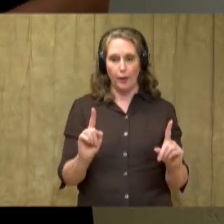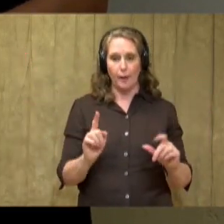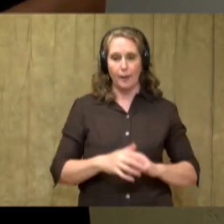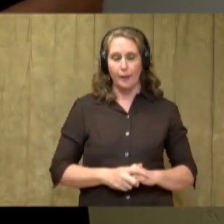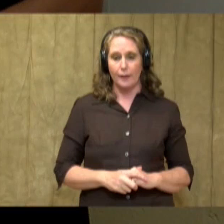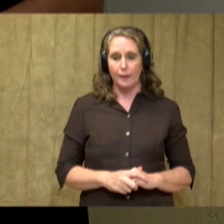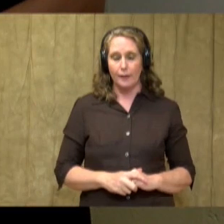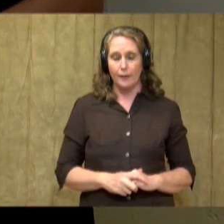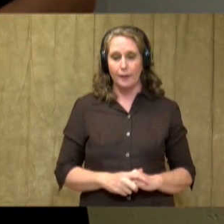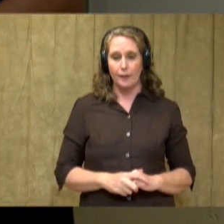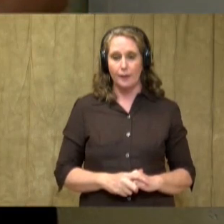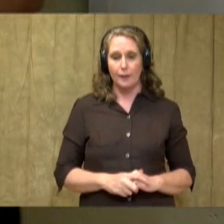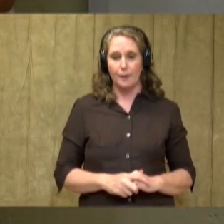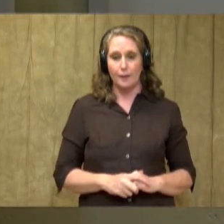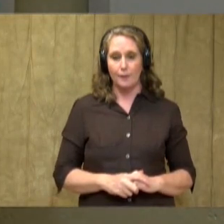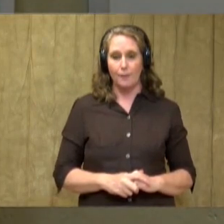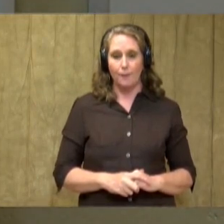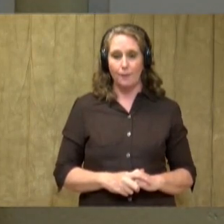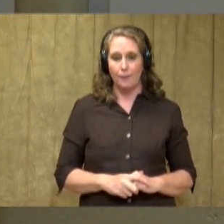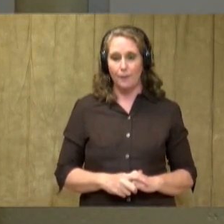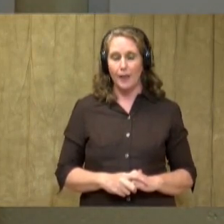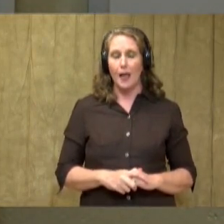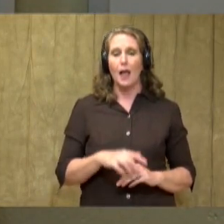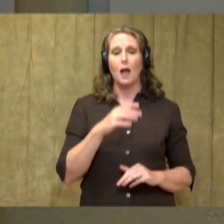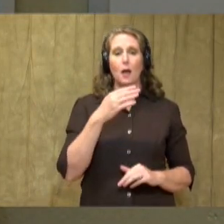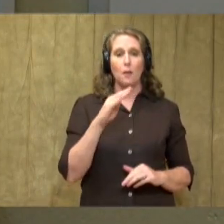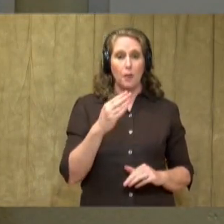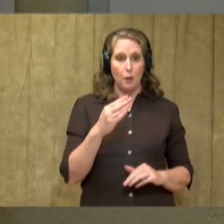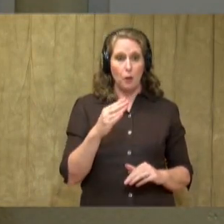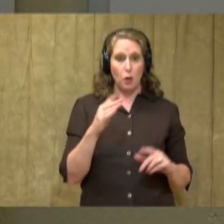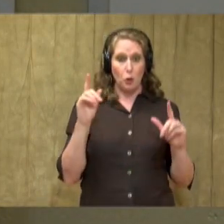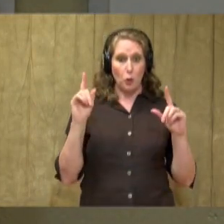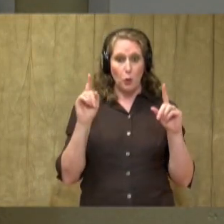bar. The blue bar is